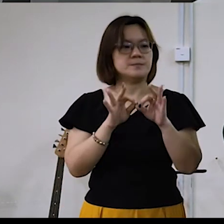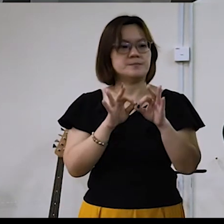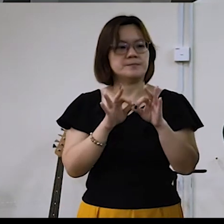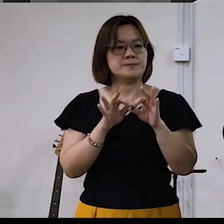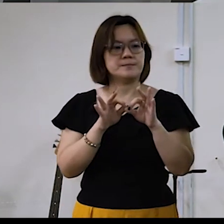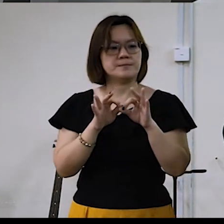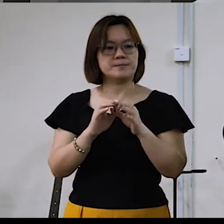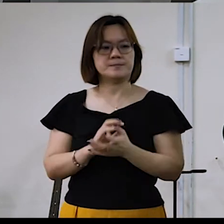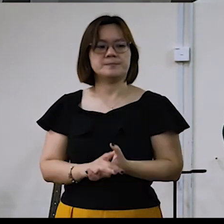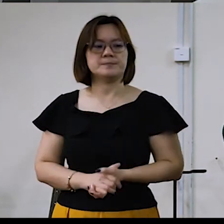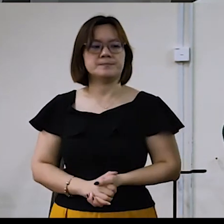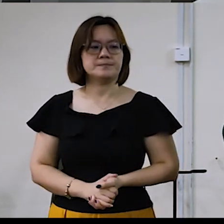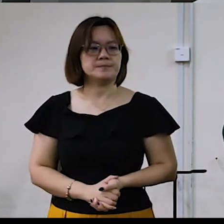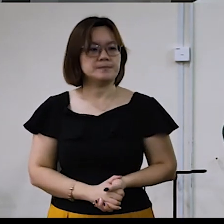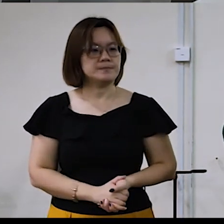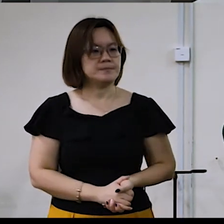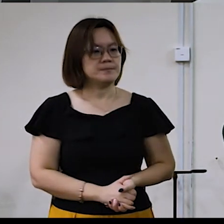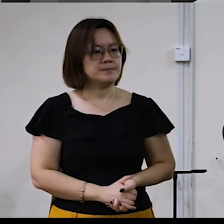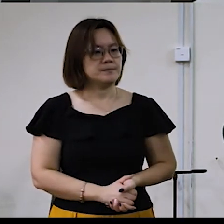Holy Spirit baptism.